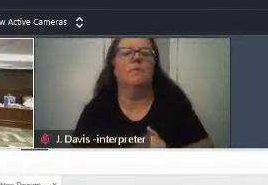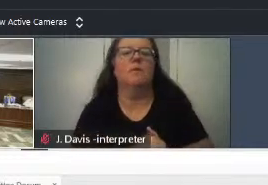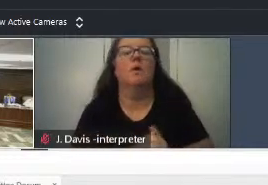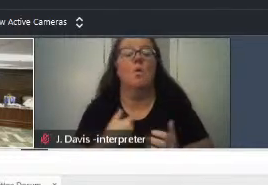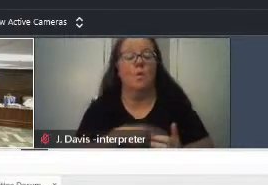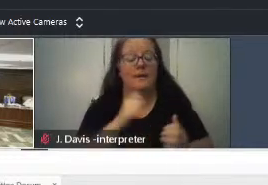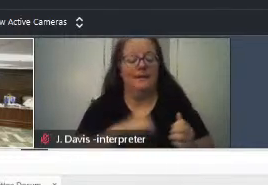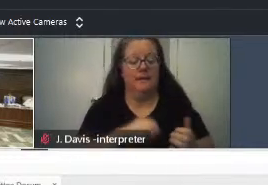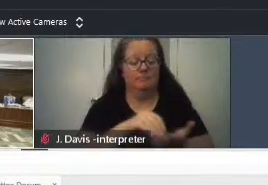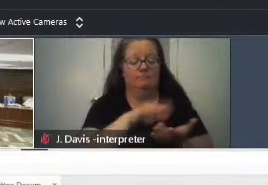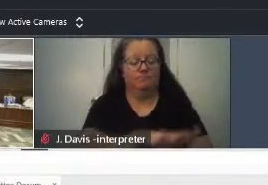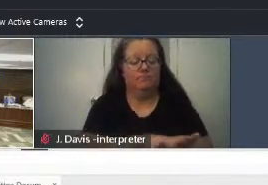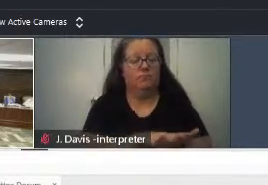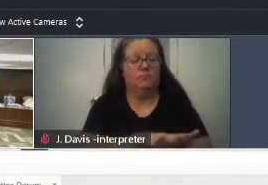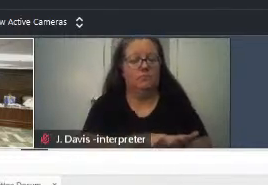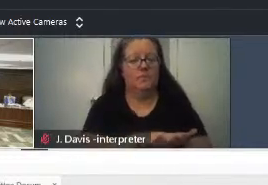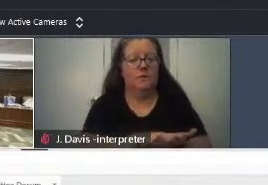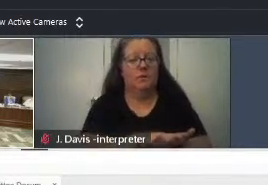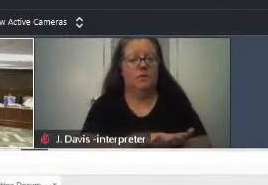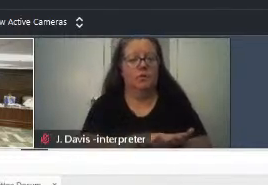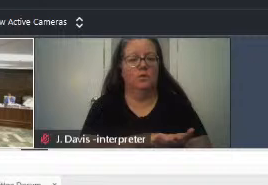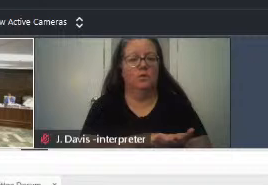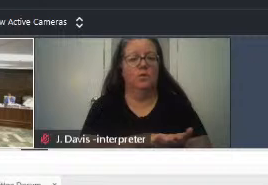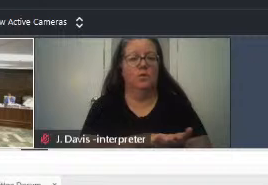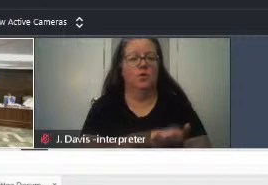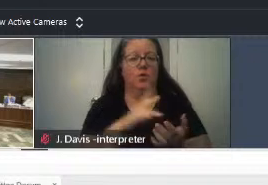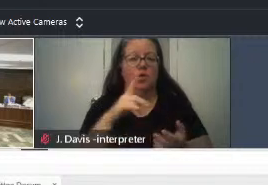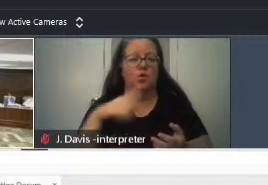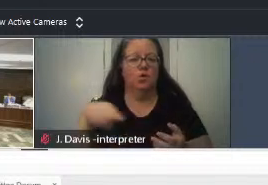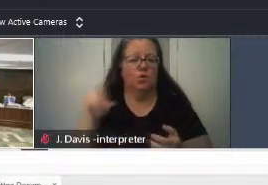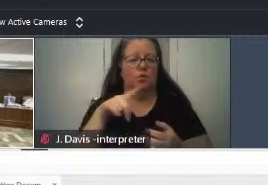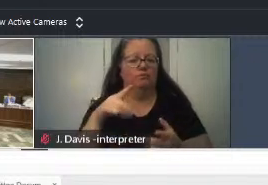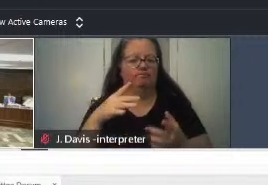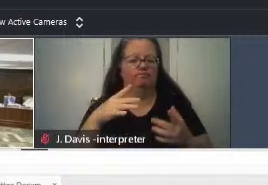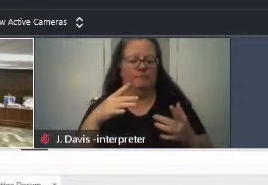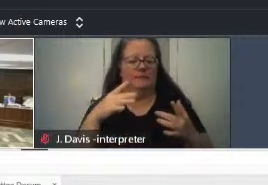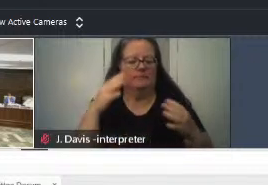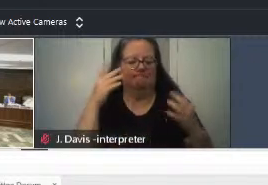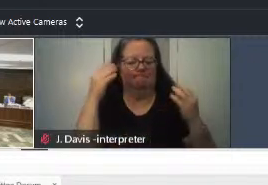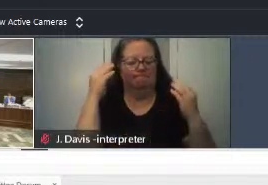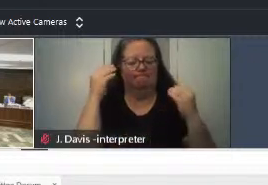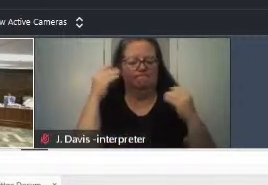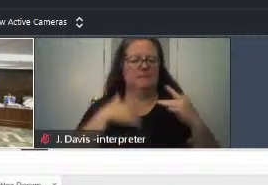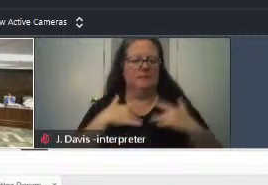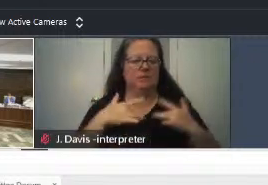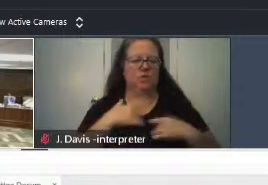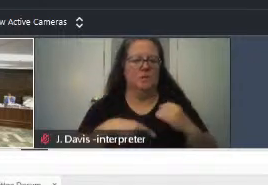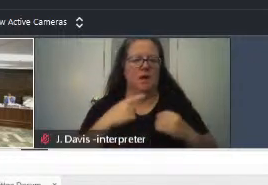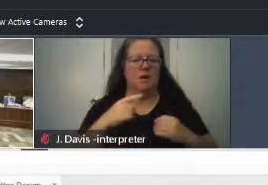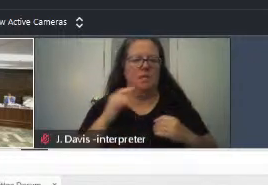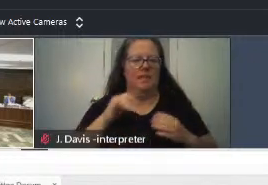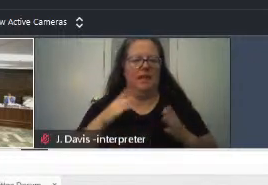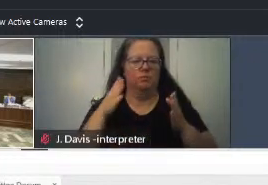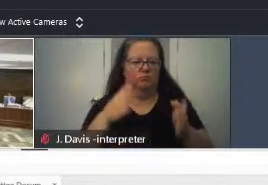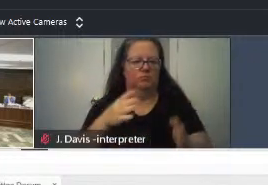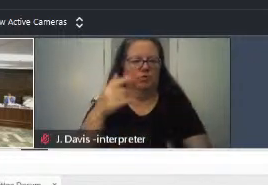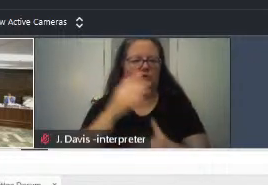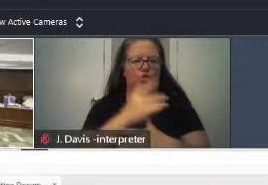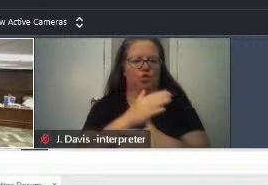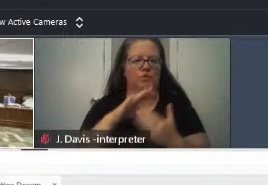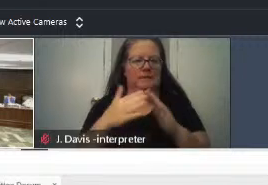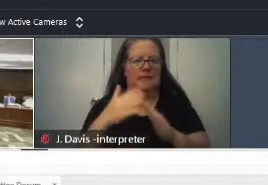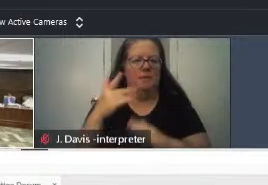of that you're looking at the corridor and you'd like to have some answers on the economic side and from a business development